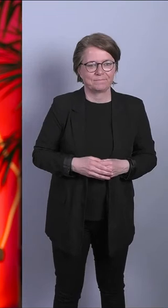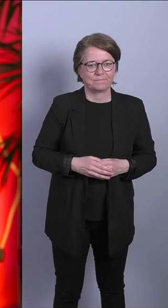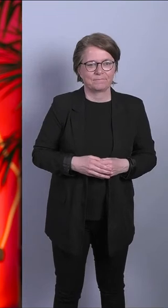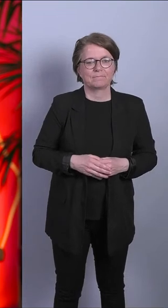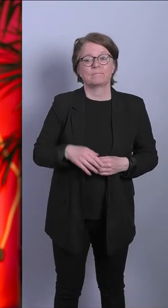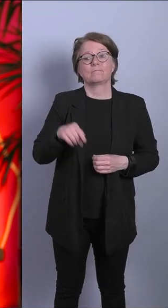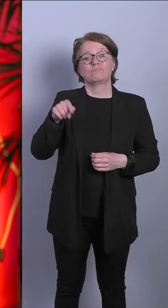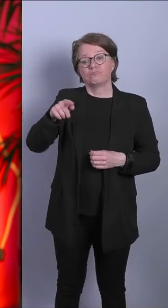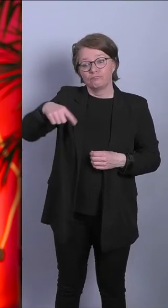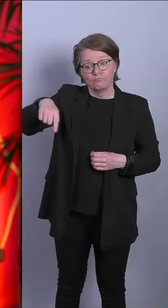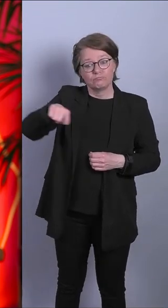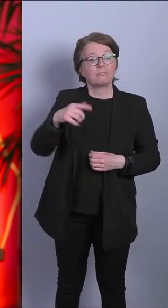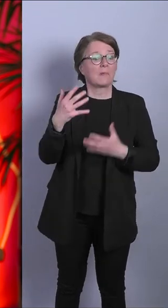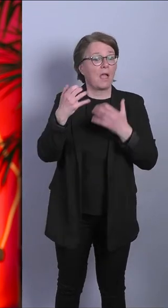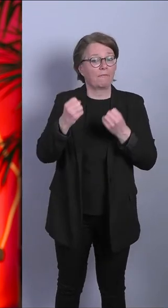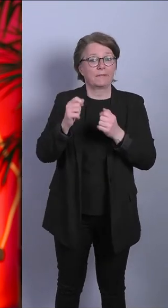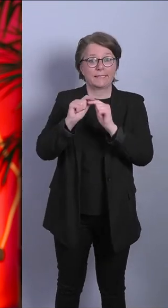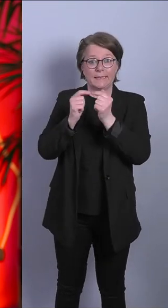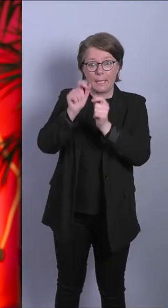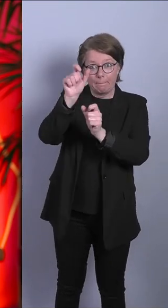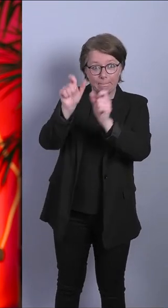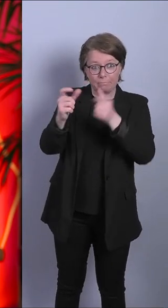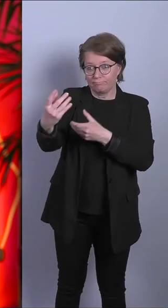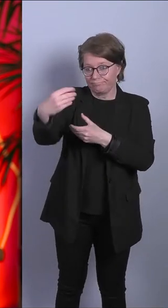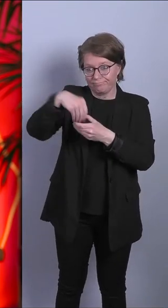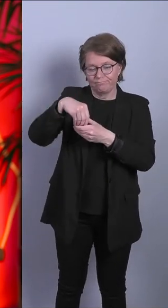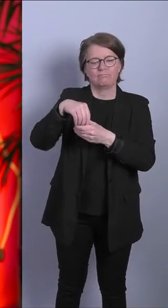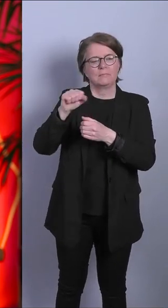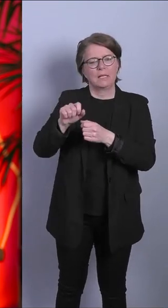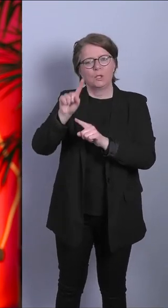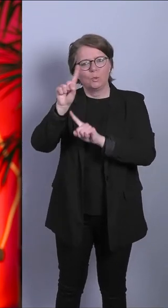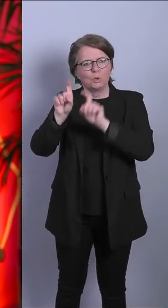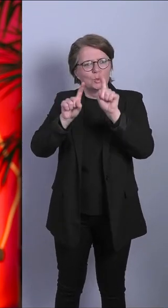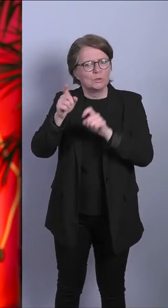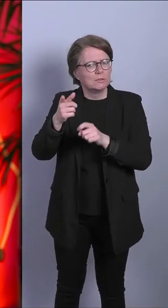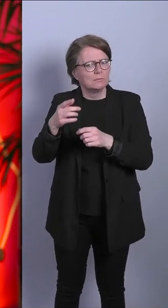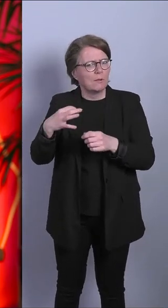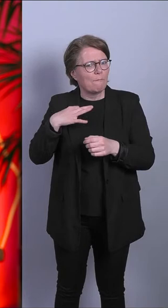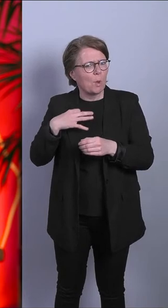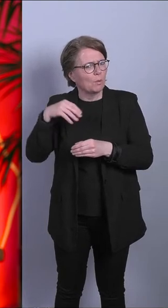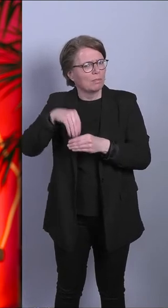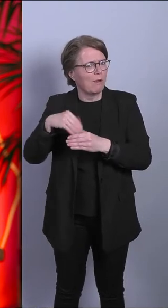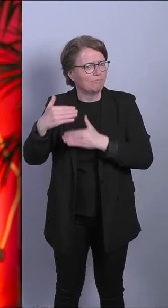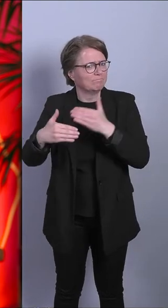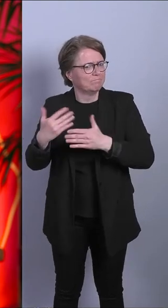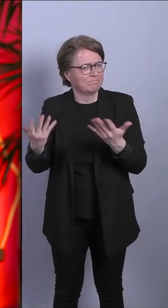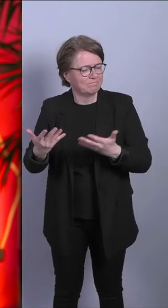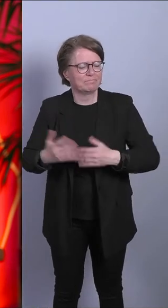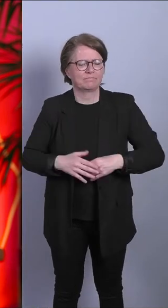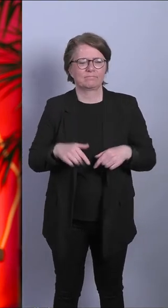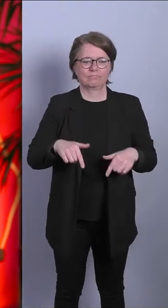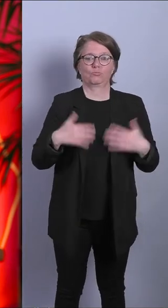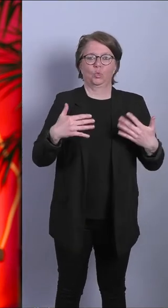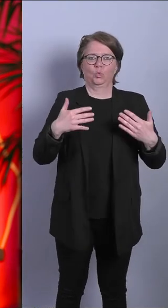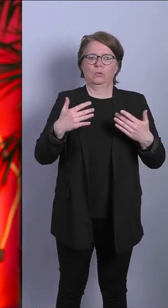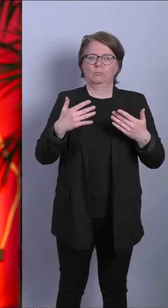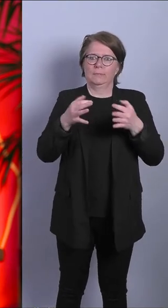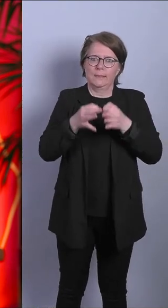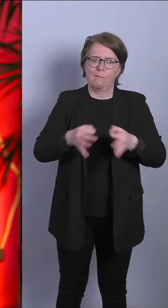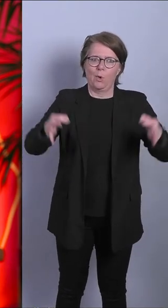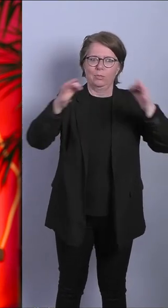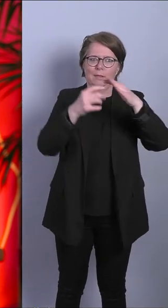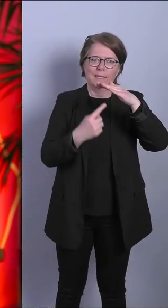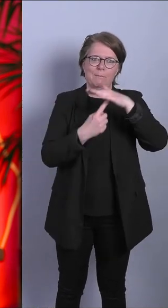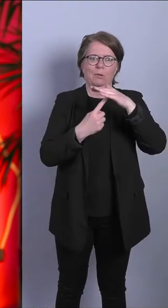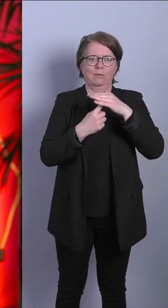kann's losgehen. Wie sich für so eine Gruppe. All right. So, as is customary for such a large and important event, we